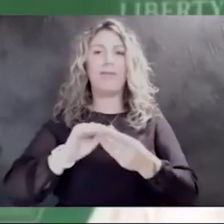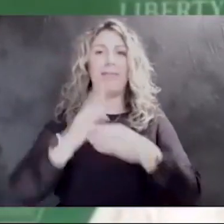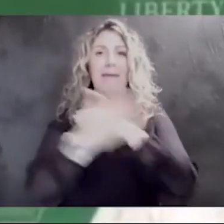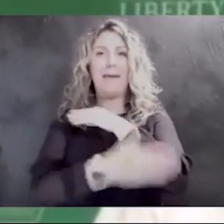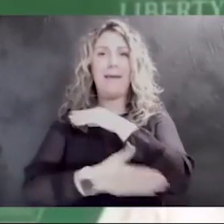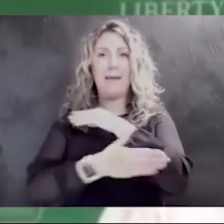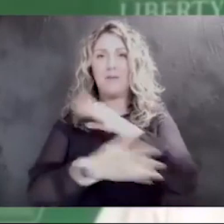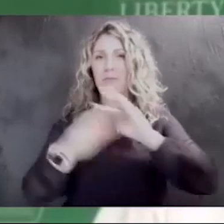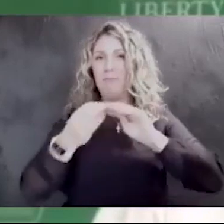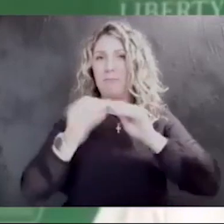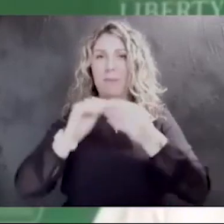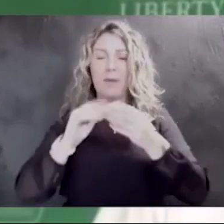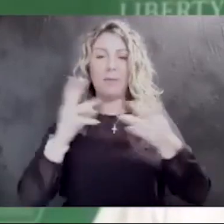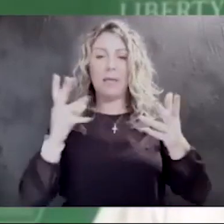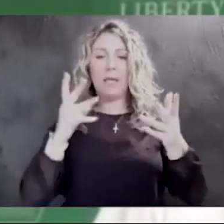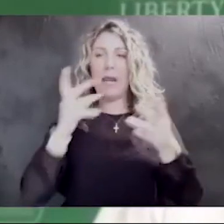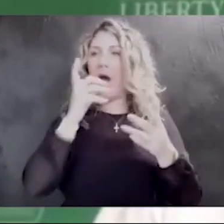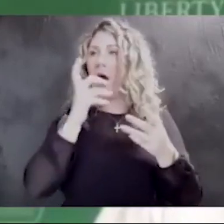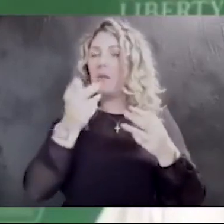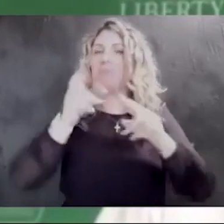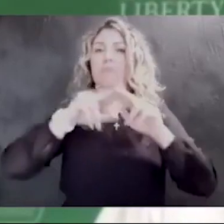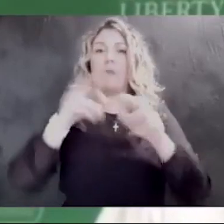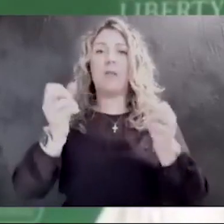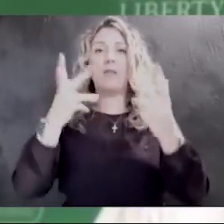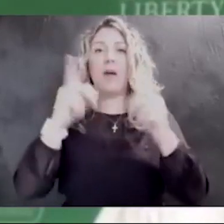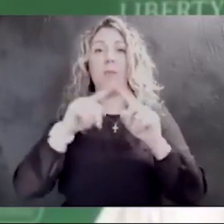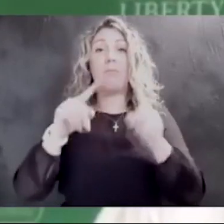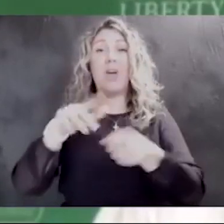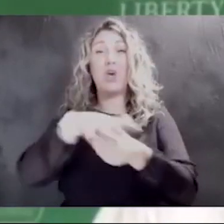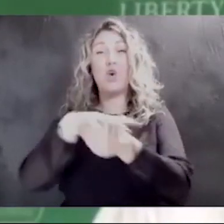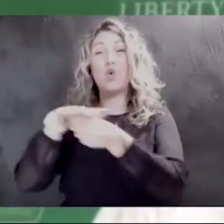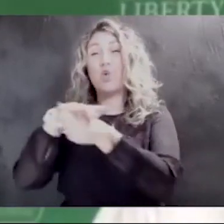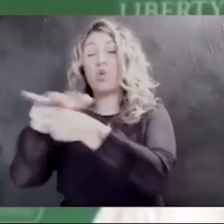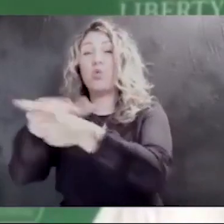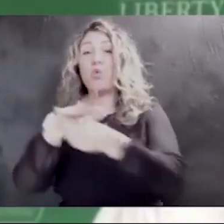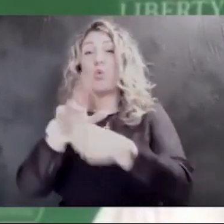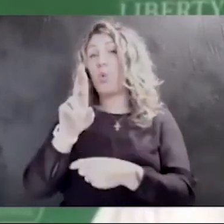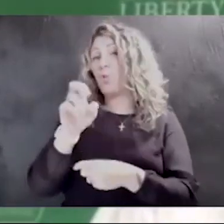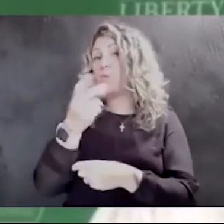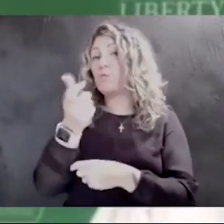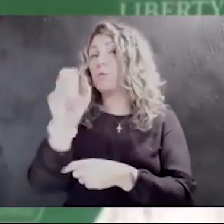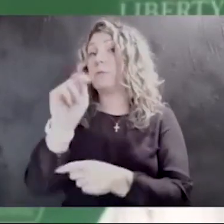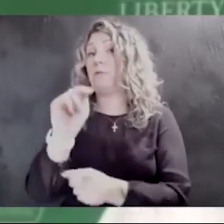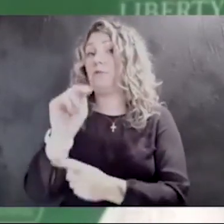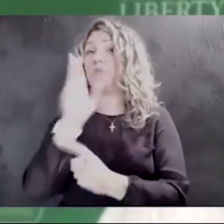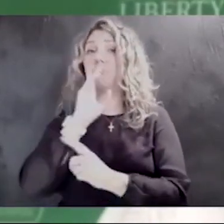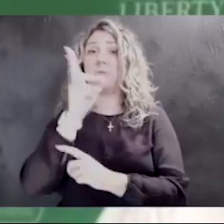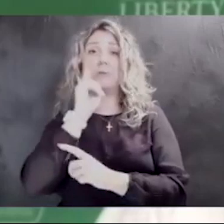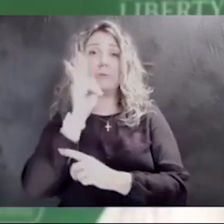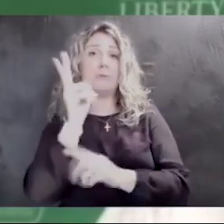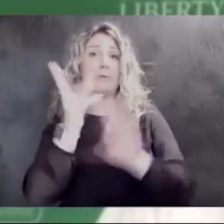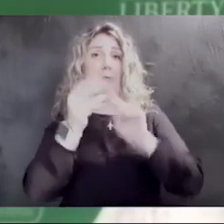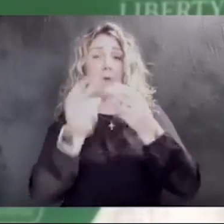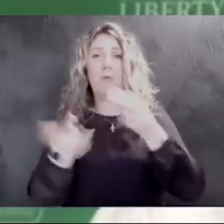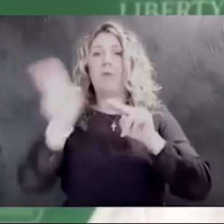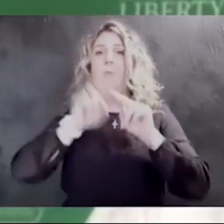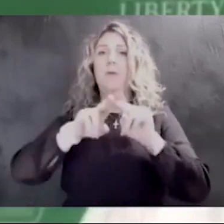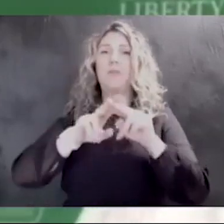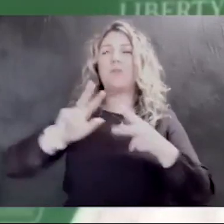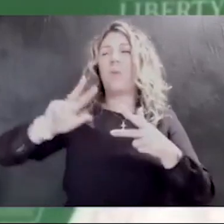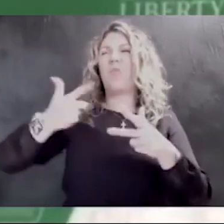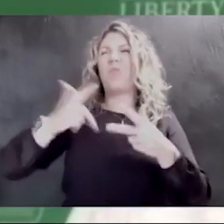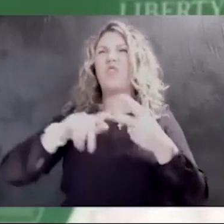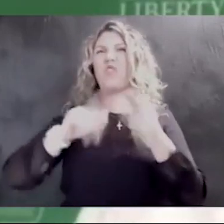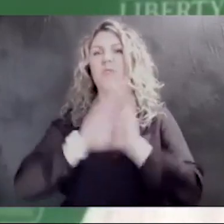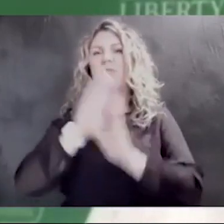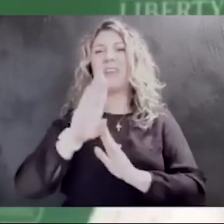number may not go up a whole lot, but in region by region, you're going to see a high number. So it's a third wave in multiple different